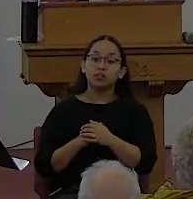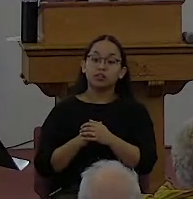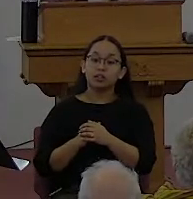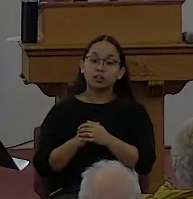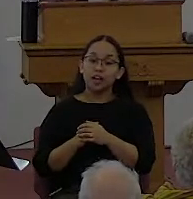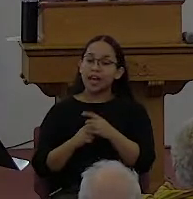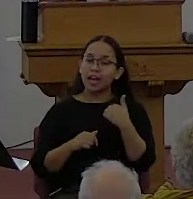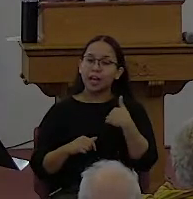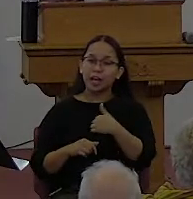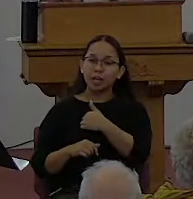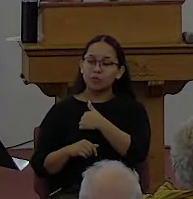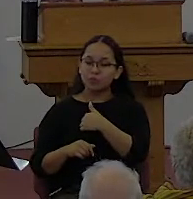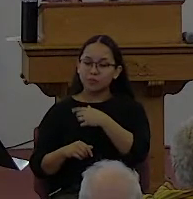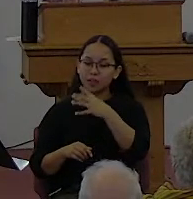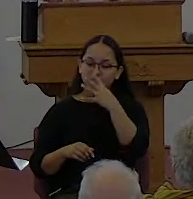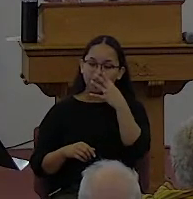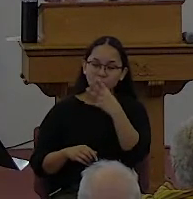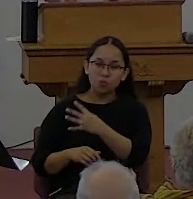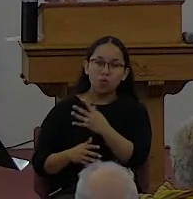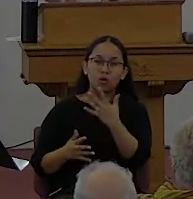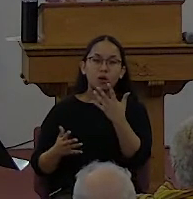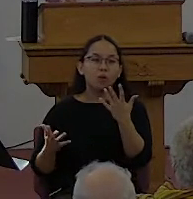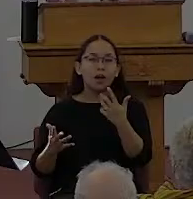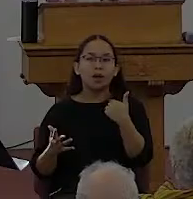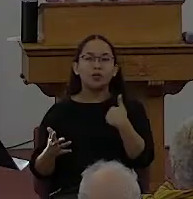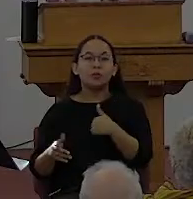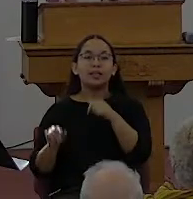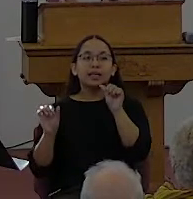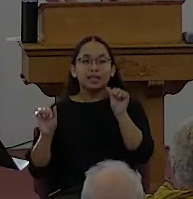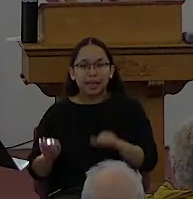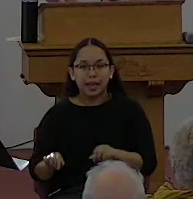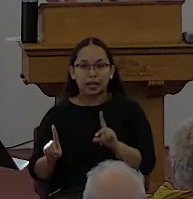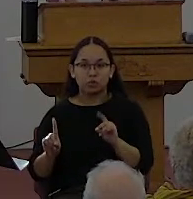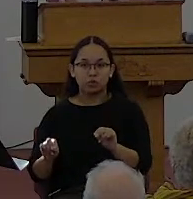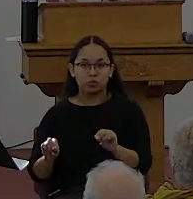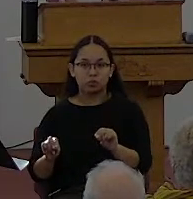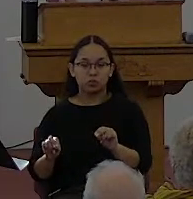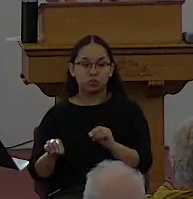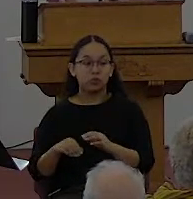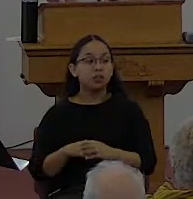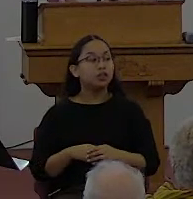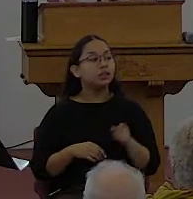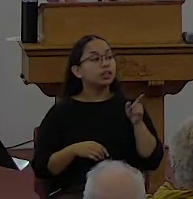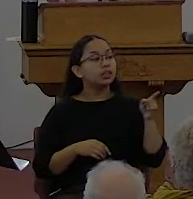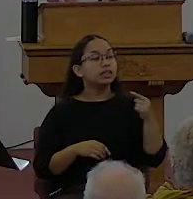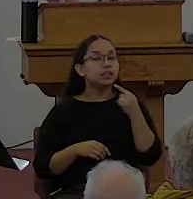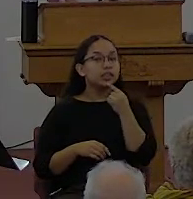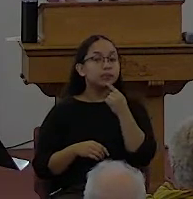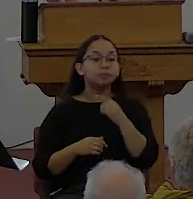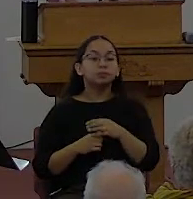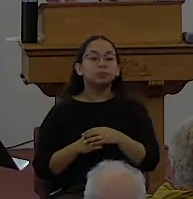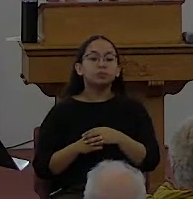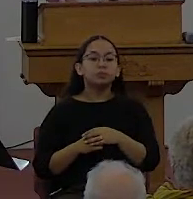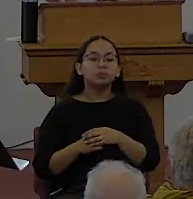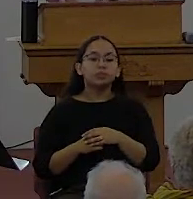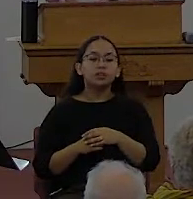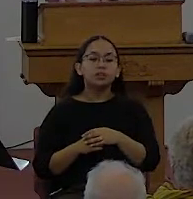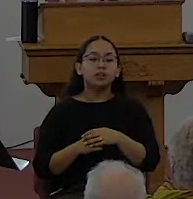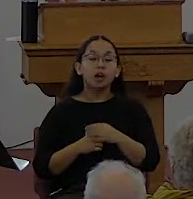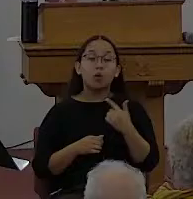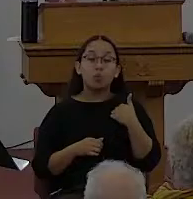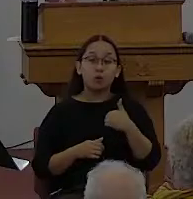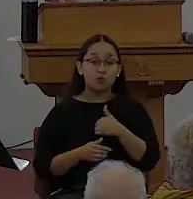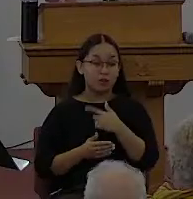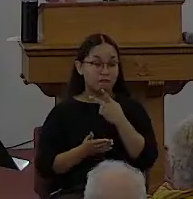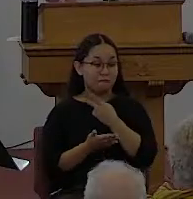lie within our power. He goes on to say, when we quit trying because we fail